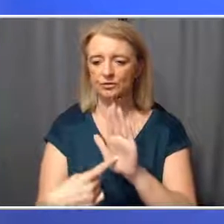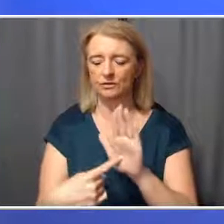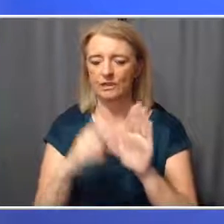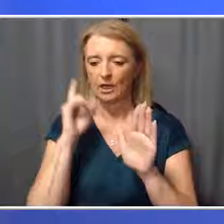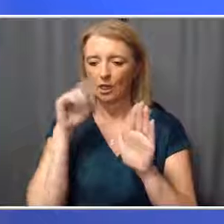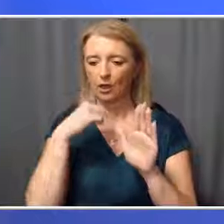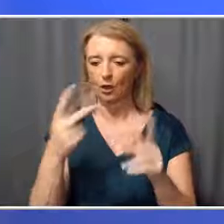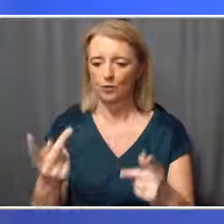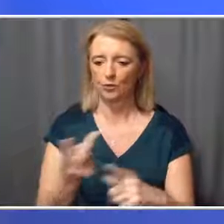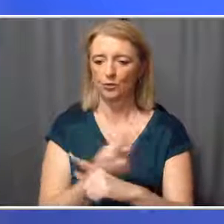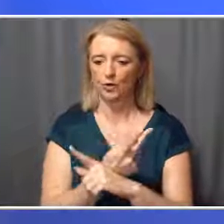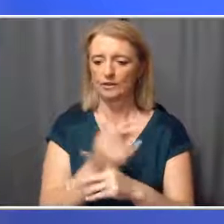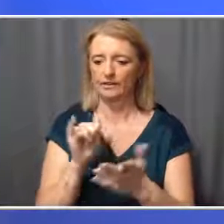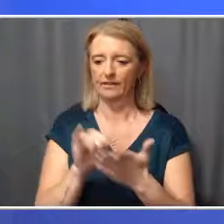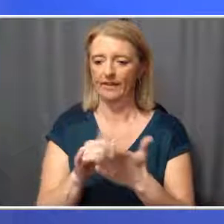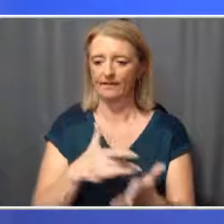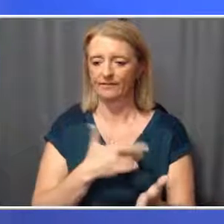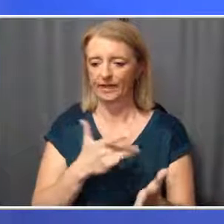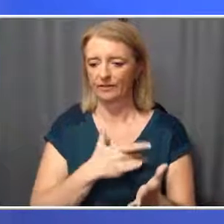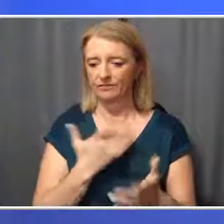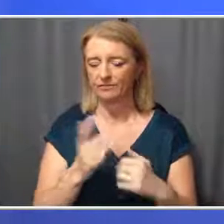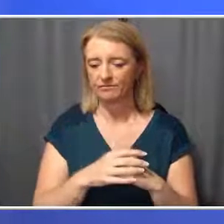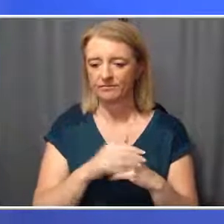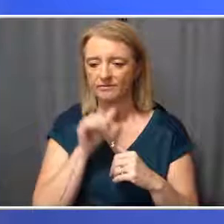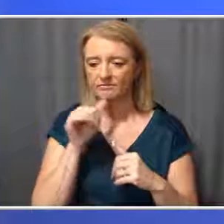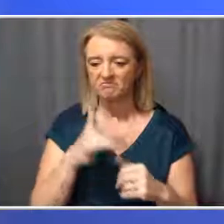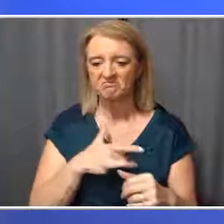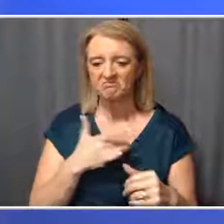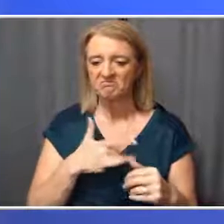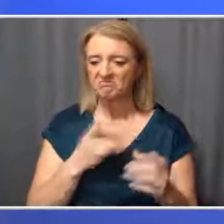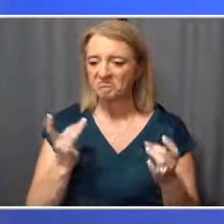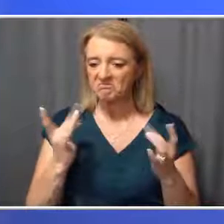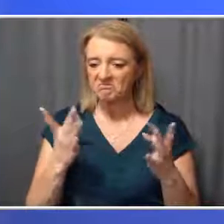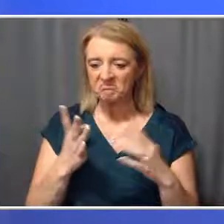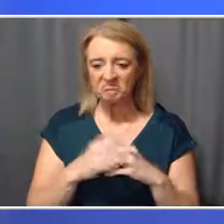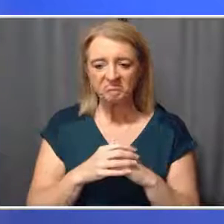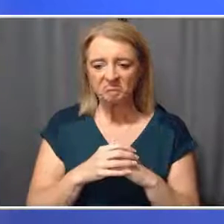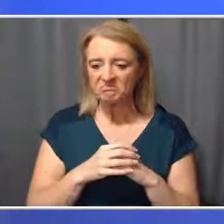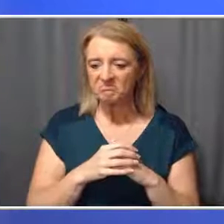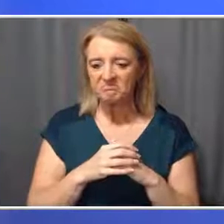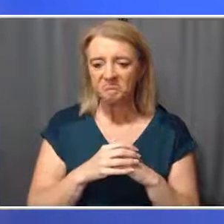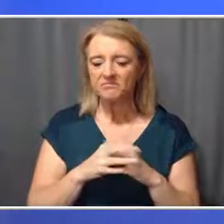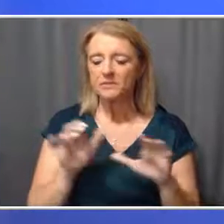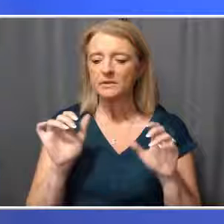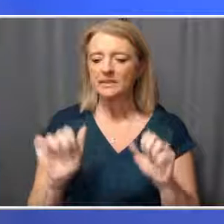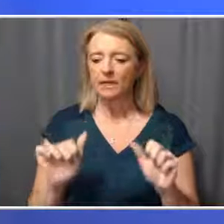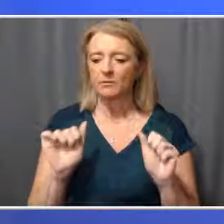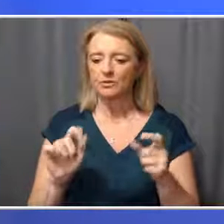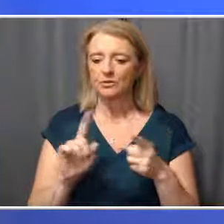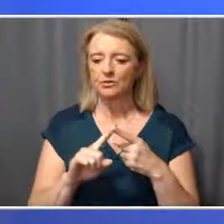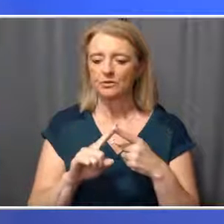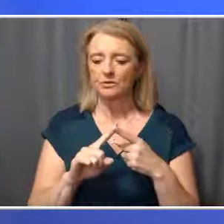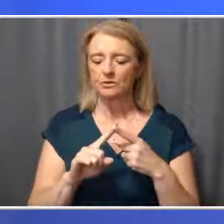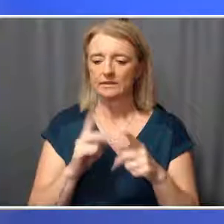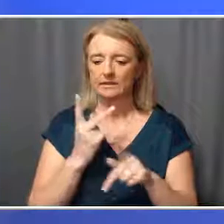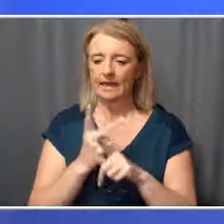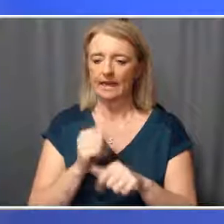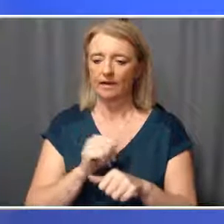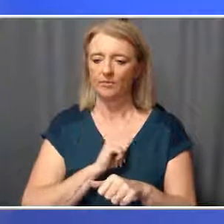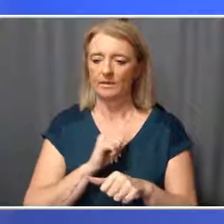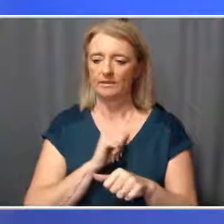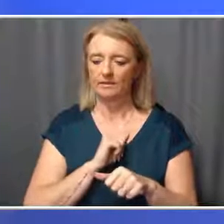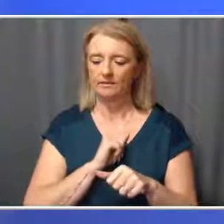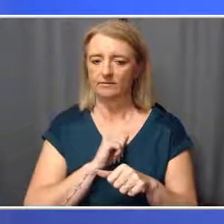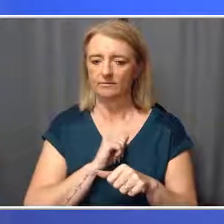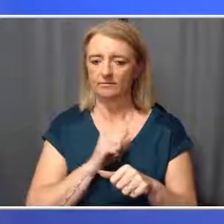you could bash recover me in the face. Yeah. We wanted to not have that happen, but yeah. So I understand this surgery did not completely